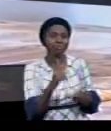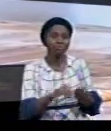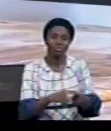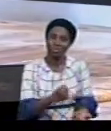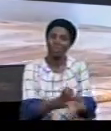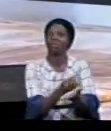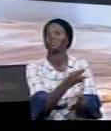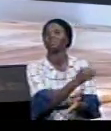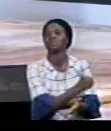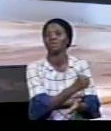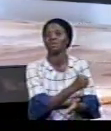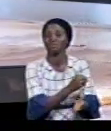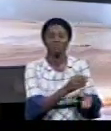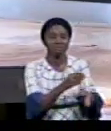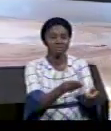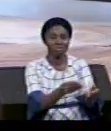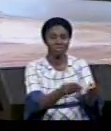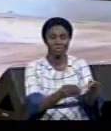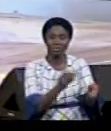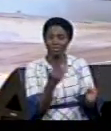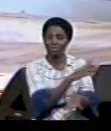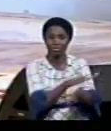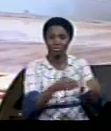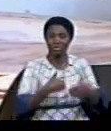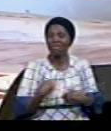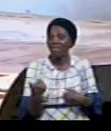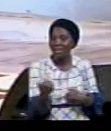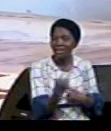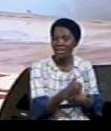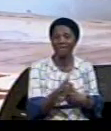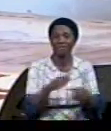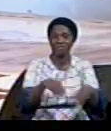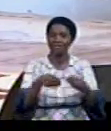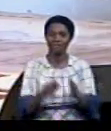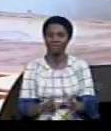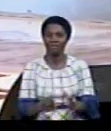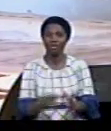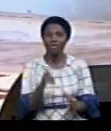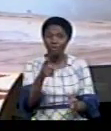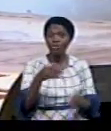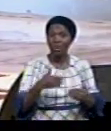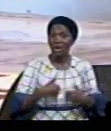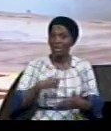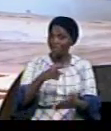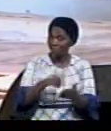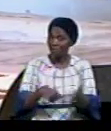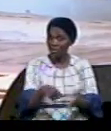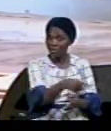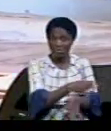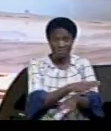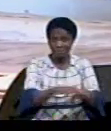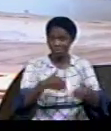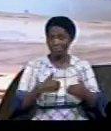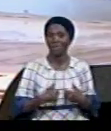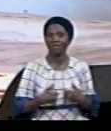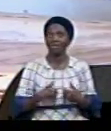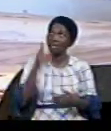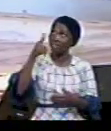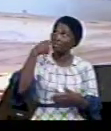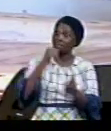You have what they do not have. He says, I will help